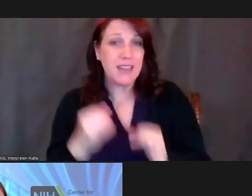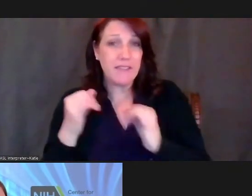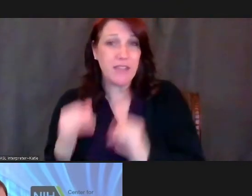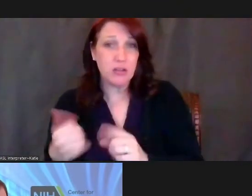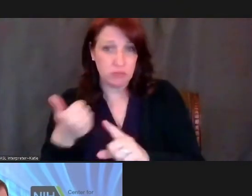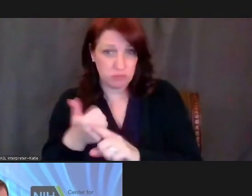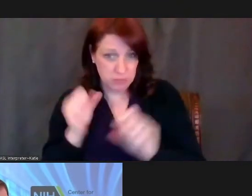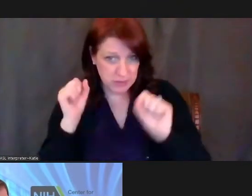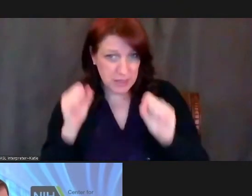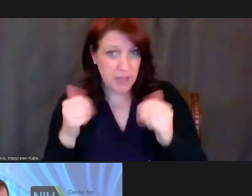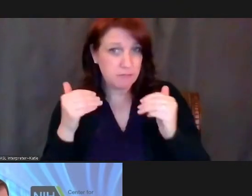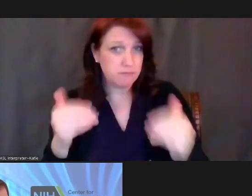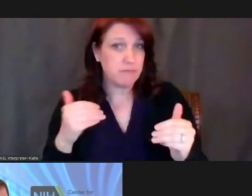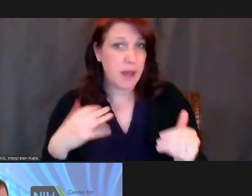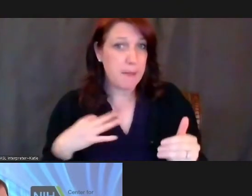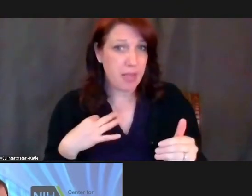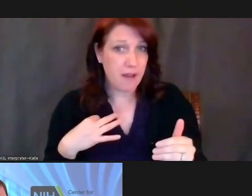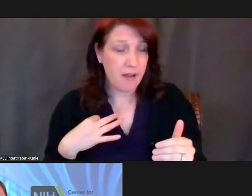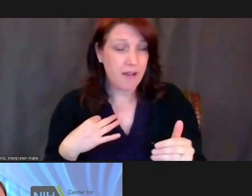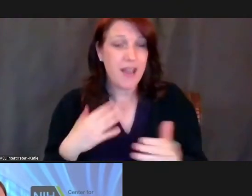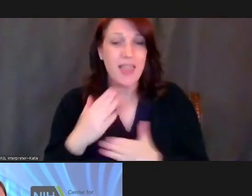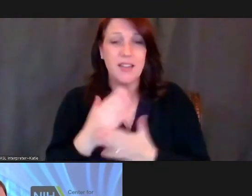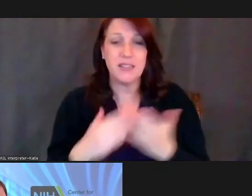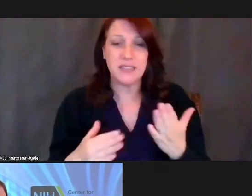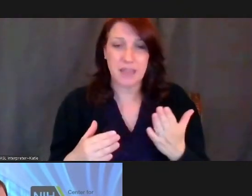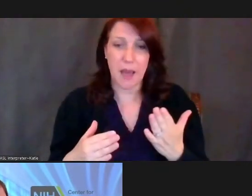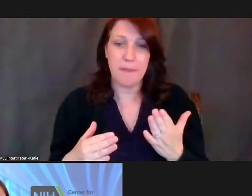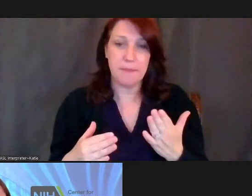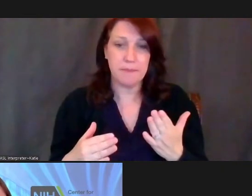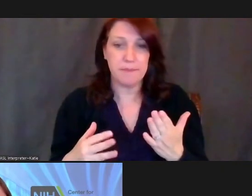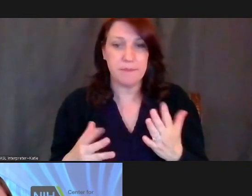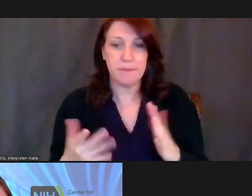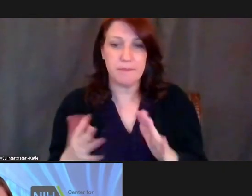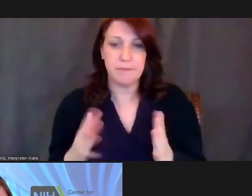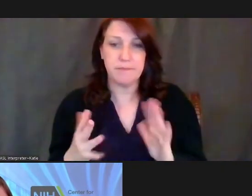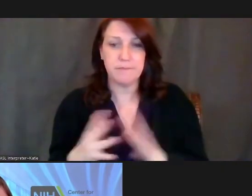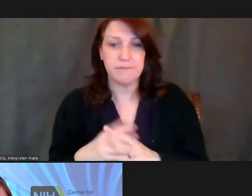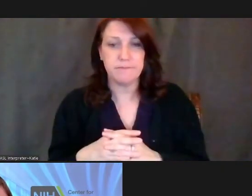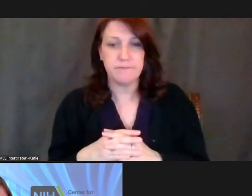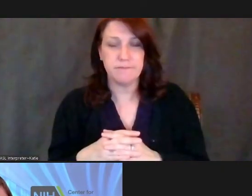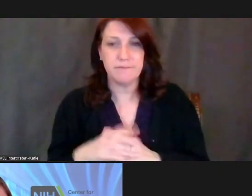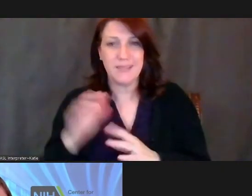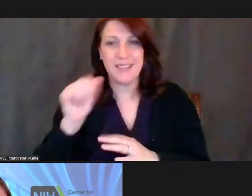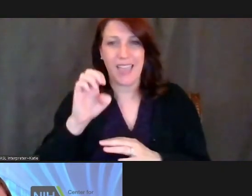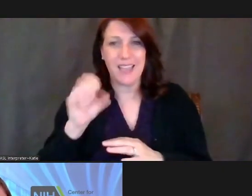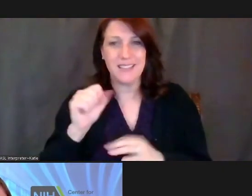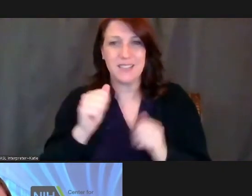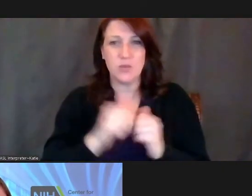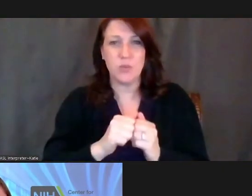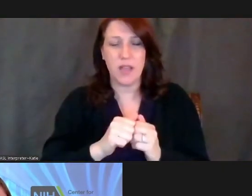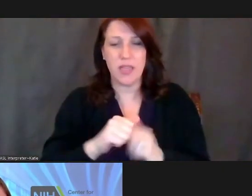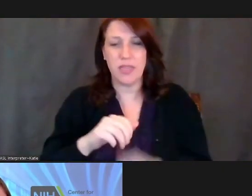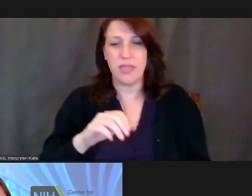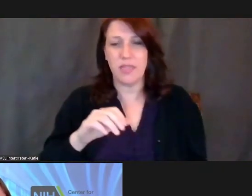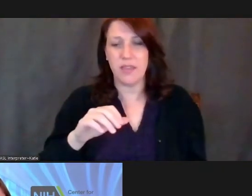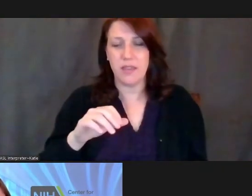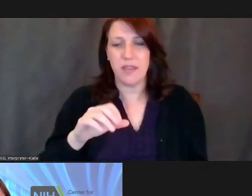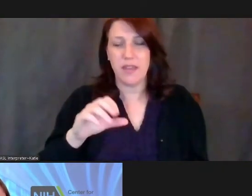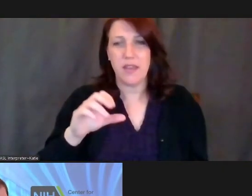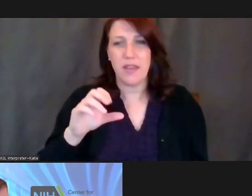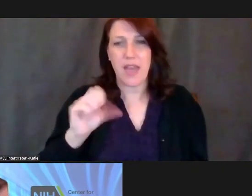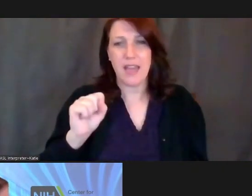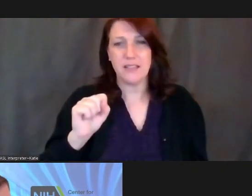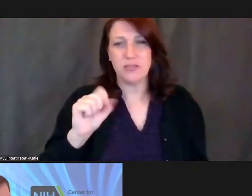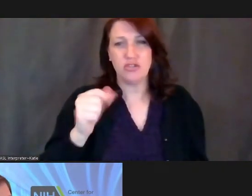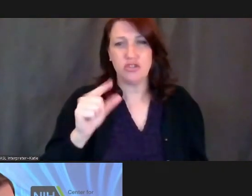to apply. Because there are some cases, especially with the SBIR, STTR small business